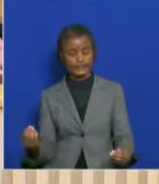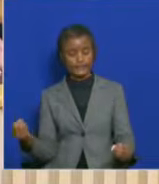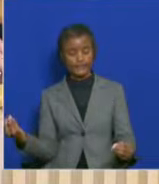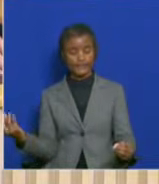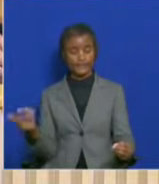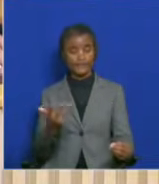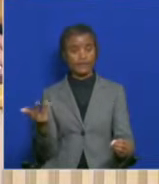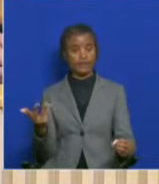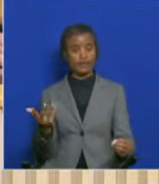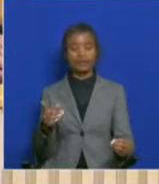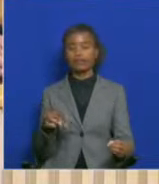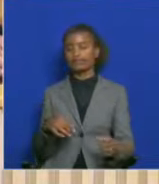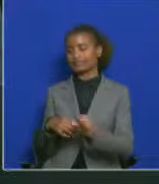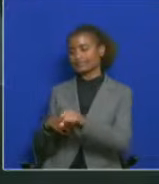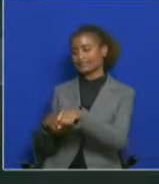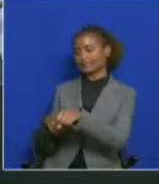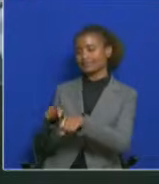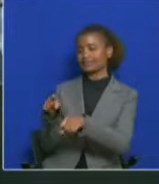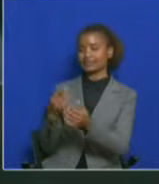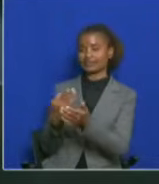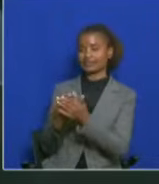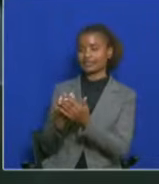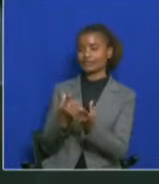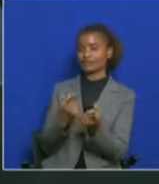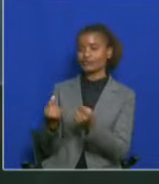knew you wanted to go there, Chair.